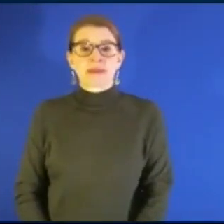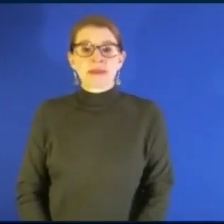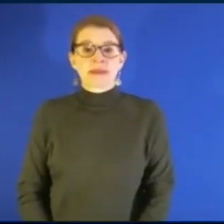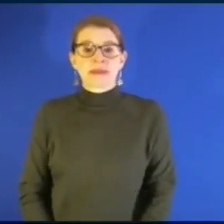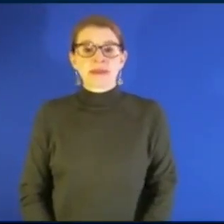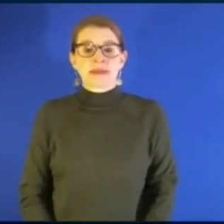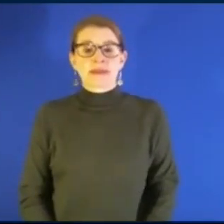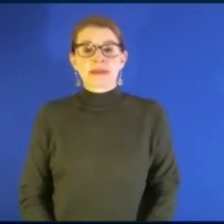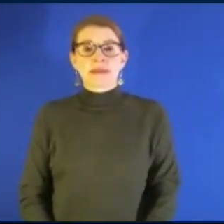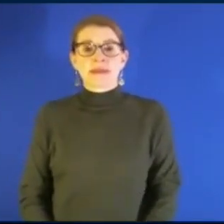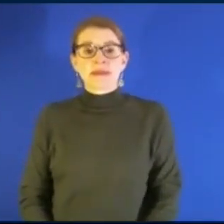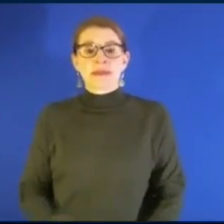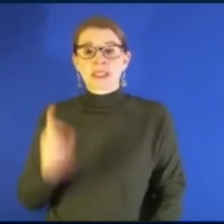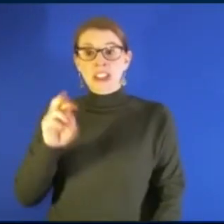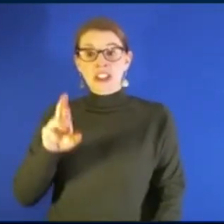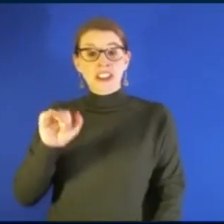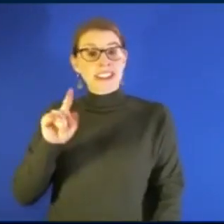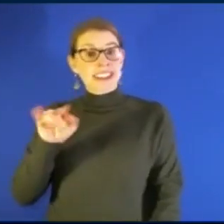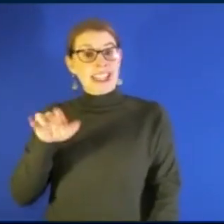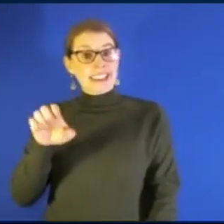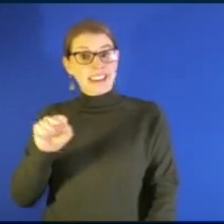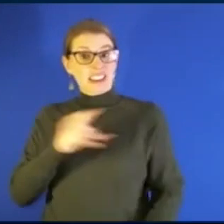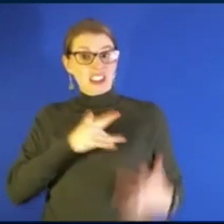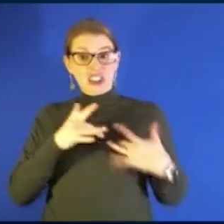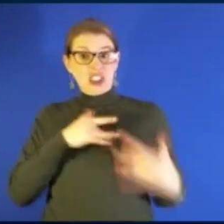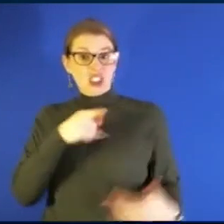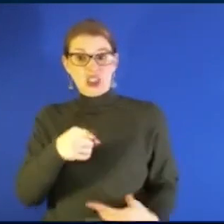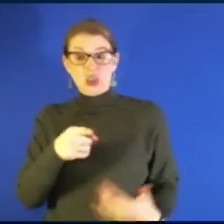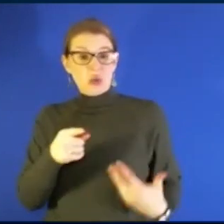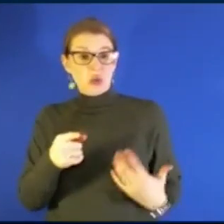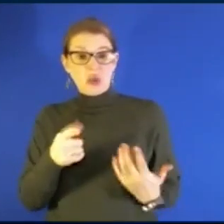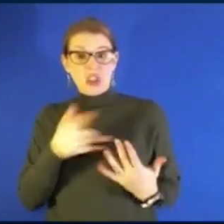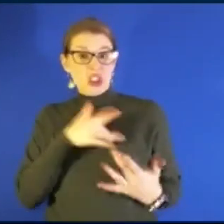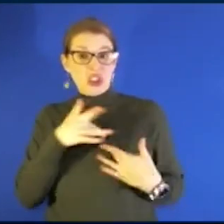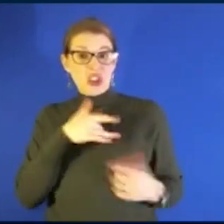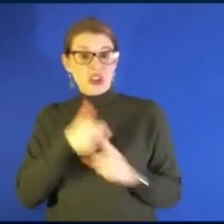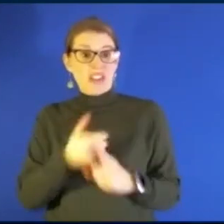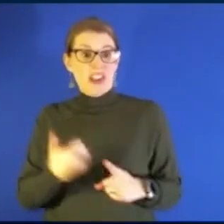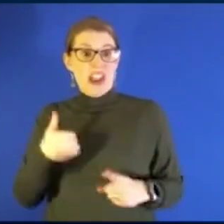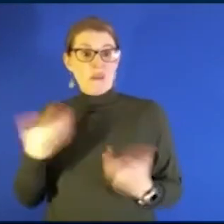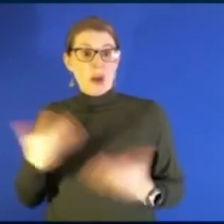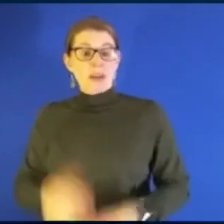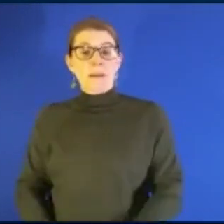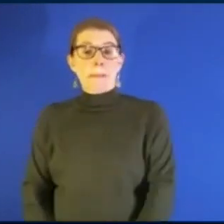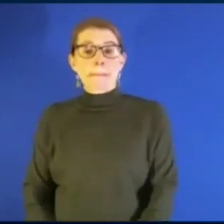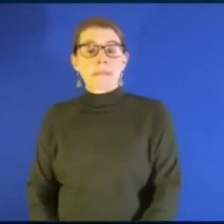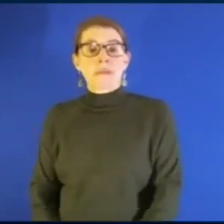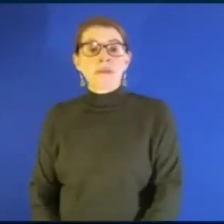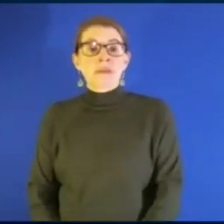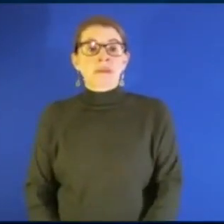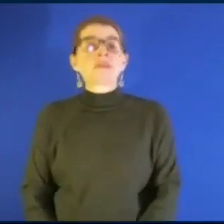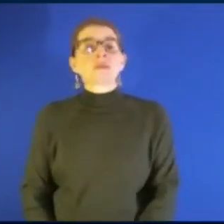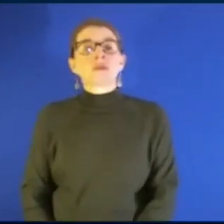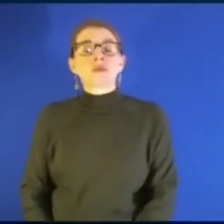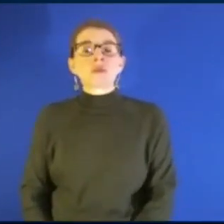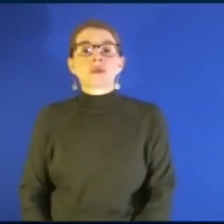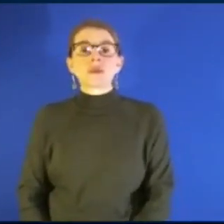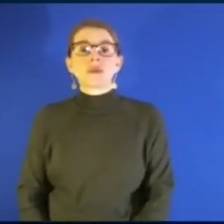Dr. Stites, do you think does that concern you? What kind of concerns do you have when you hear that, or Dr. Hawkinson? Yeah, so here's the thing, and first of all,